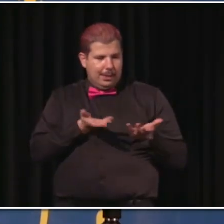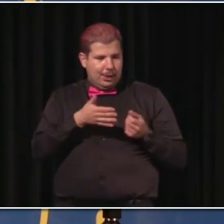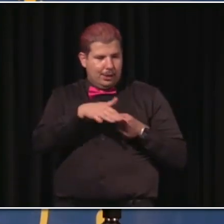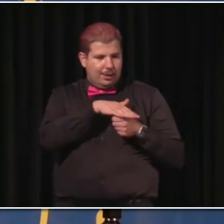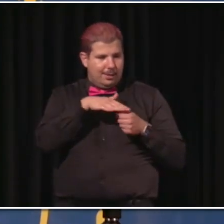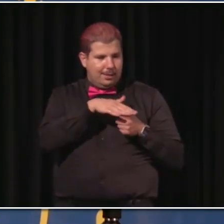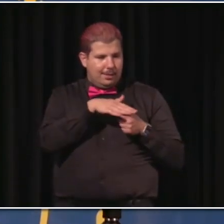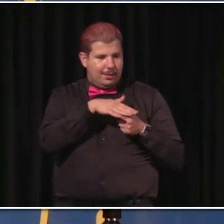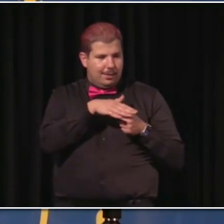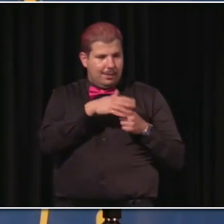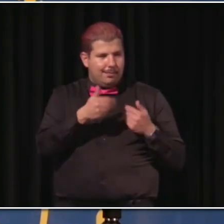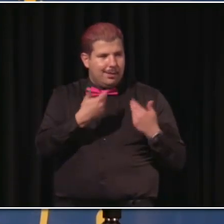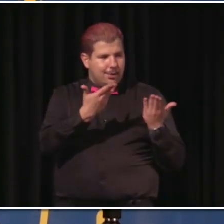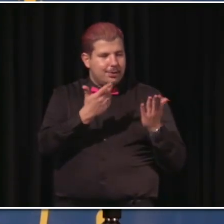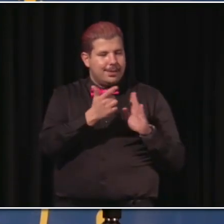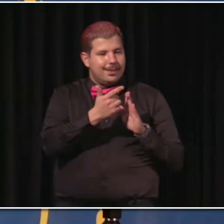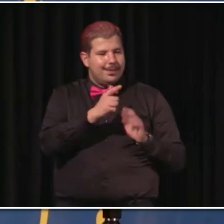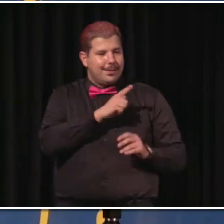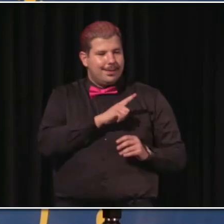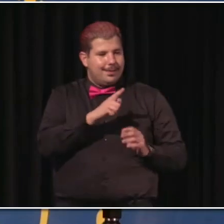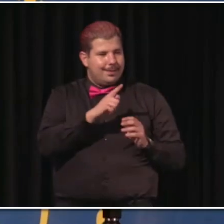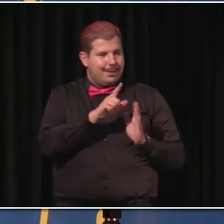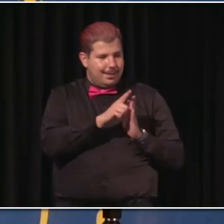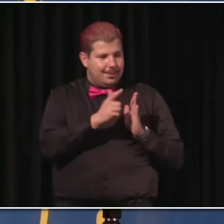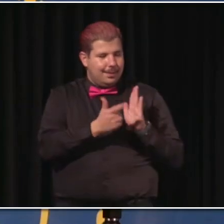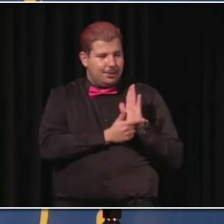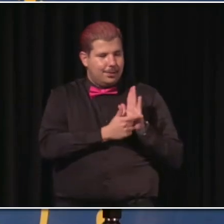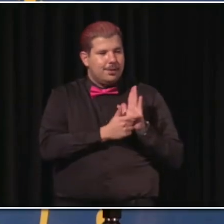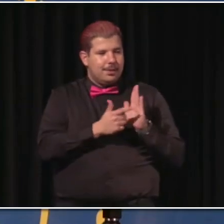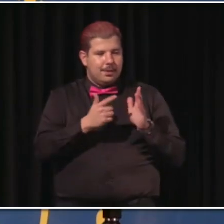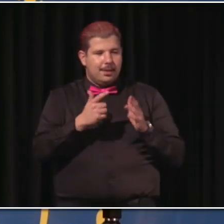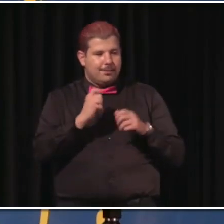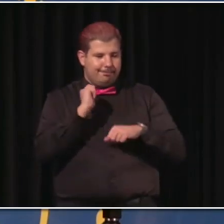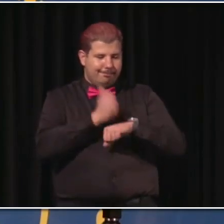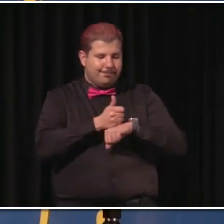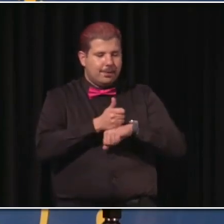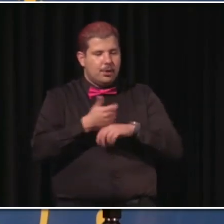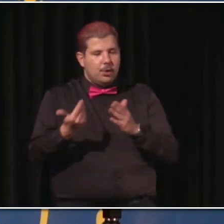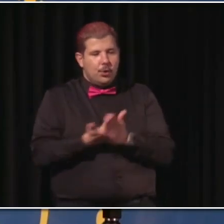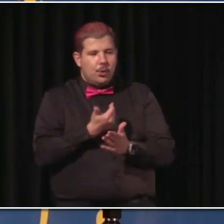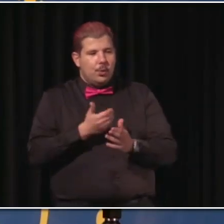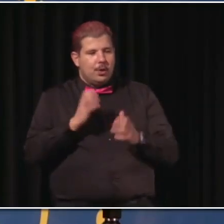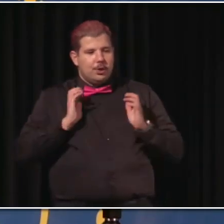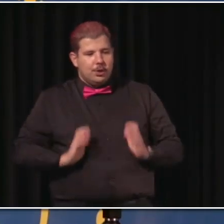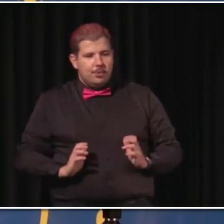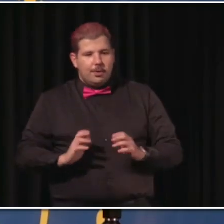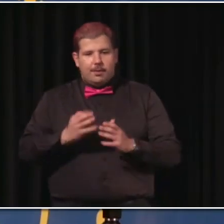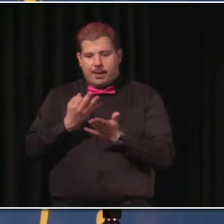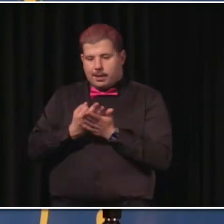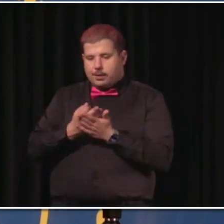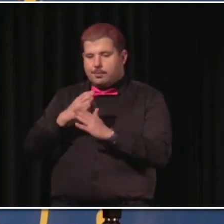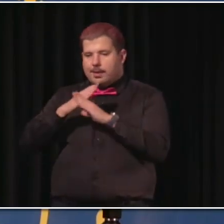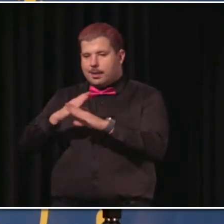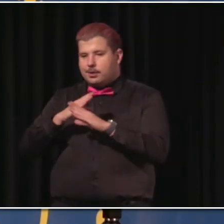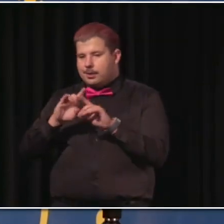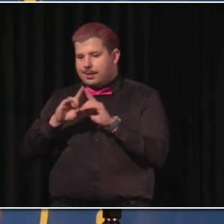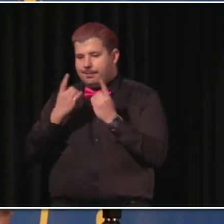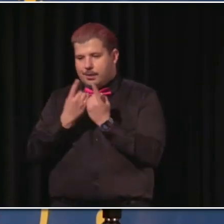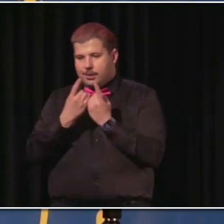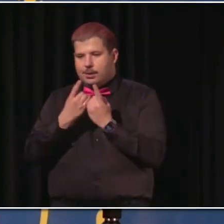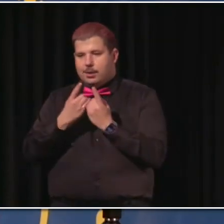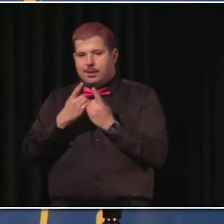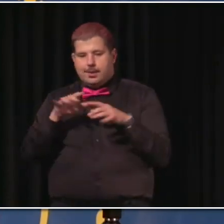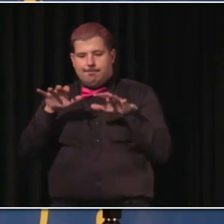I'm introducing legislation to create San Diego County's new Consumer Financial Protection Division to tackle